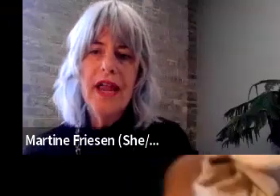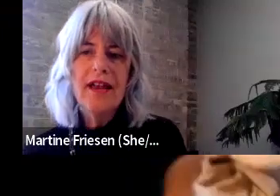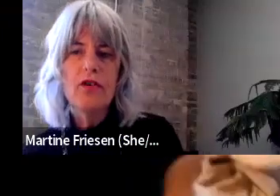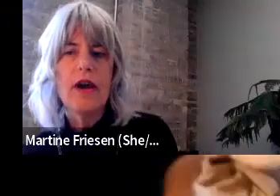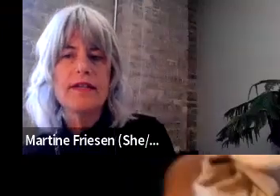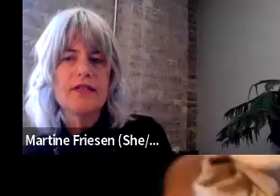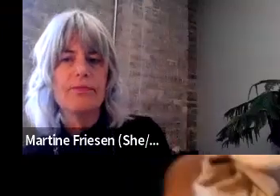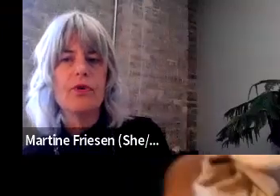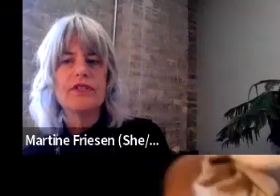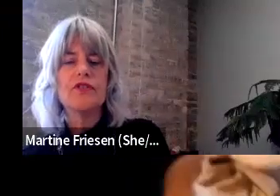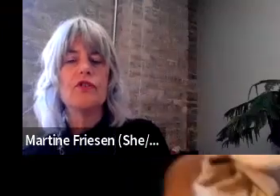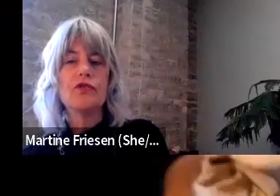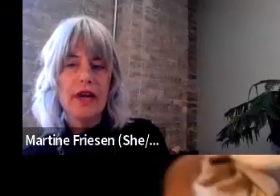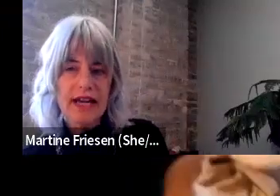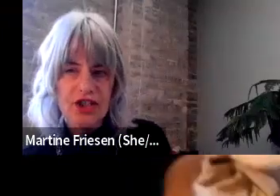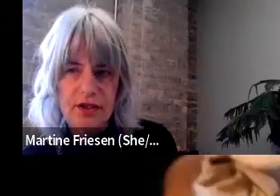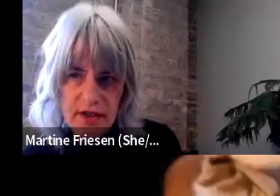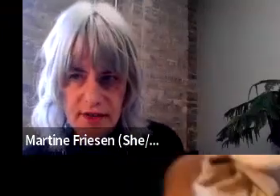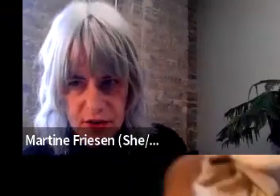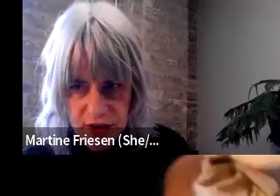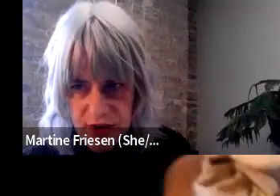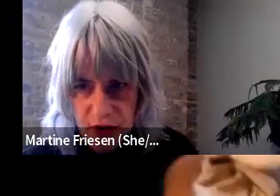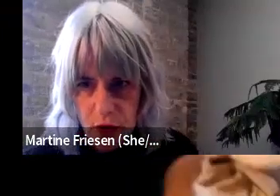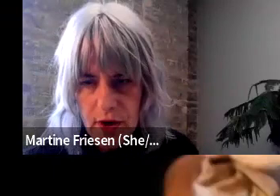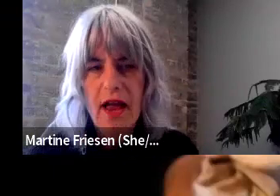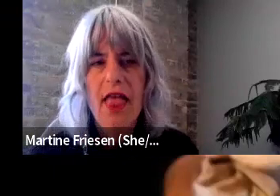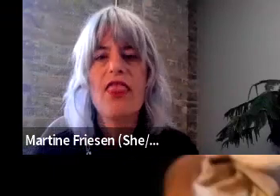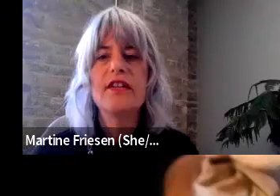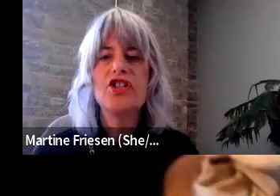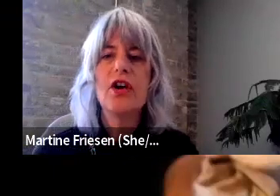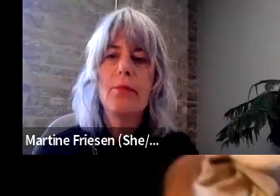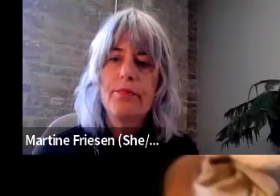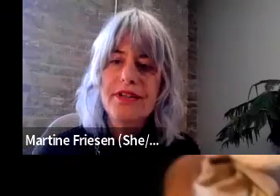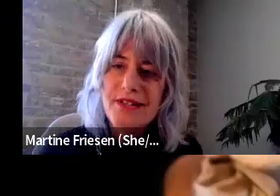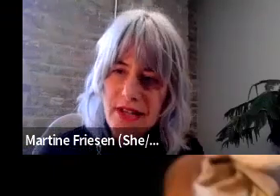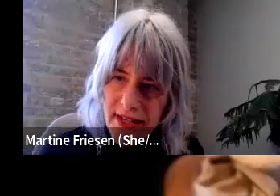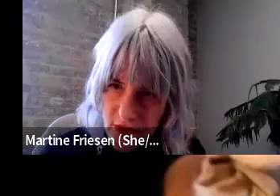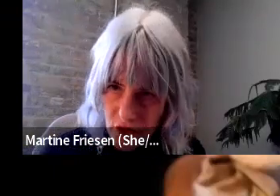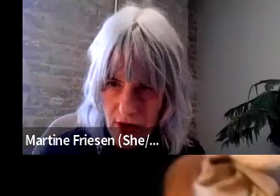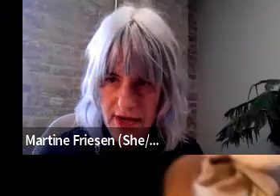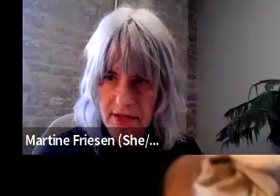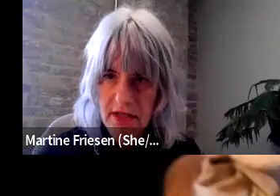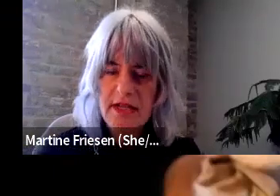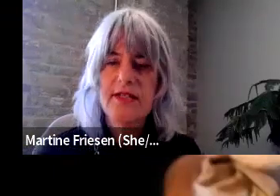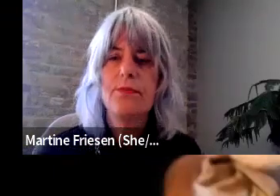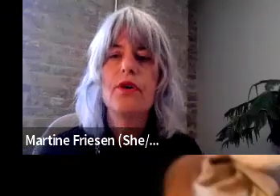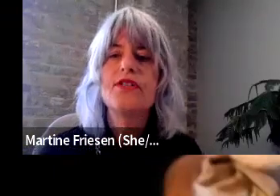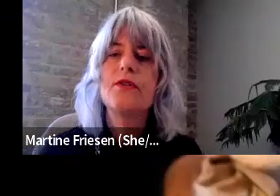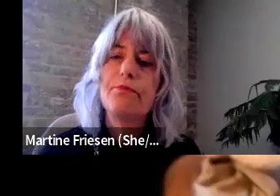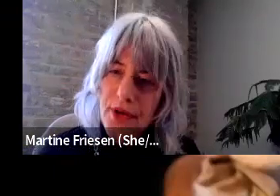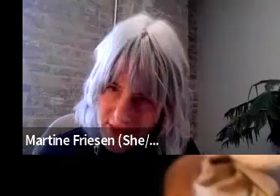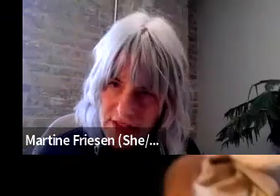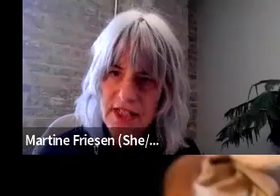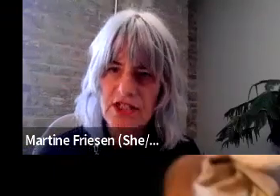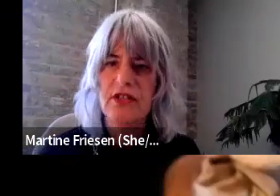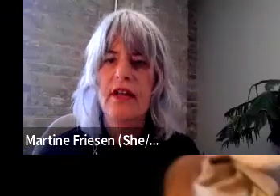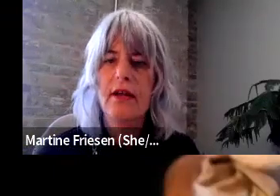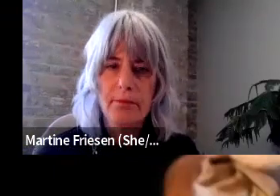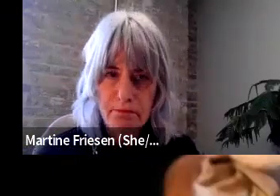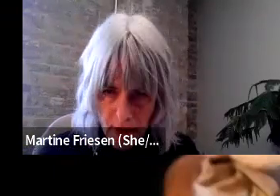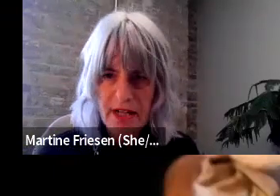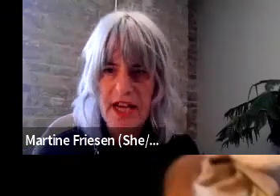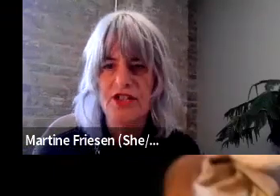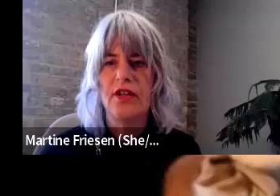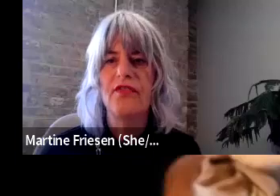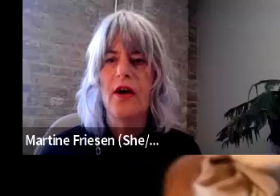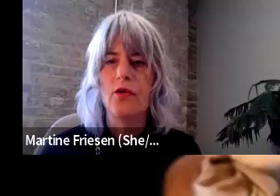Where the Create grant supports the creation of artistic work, the Share Present grant supports the presentation